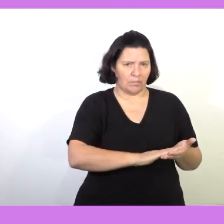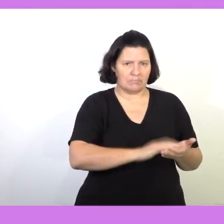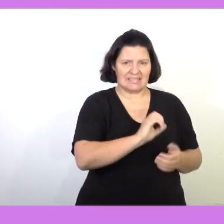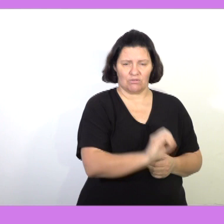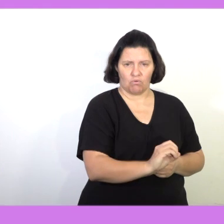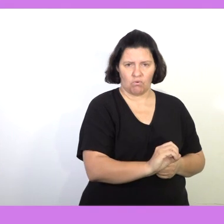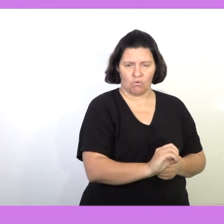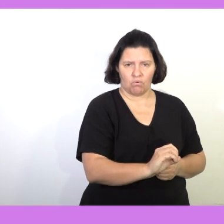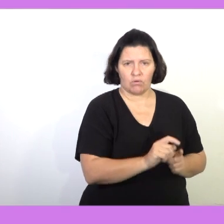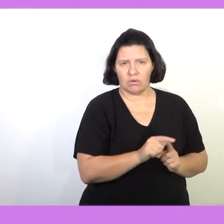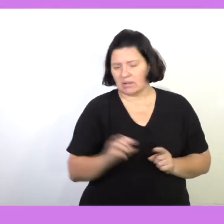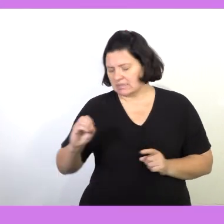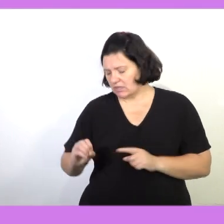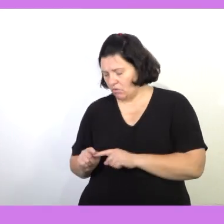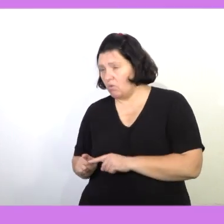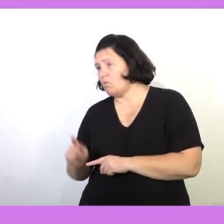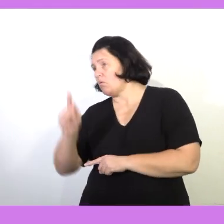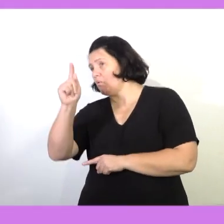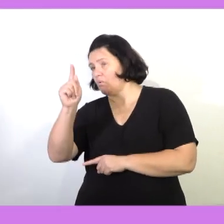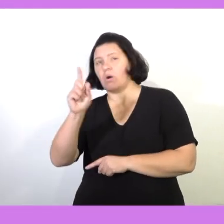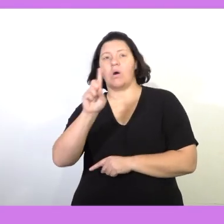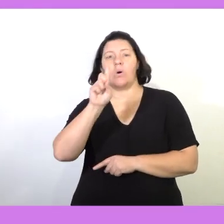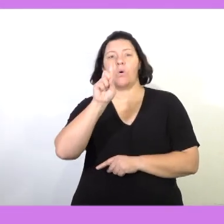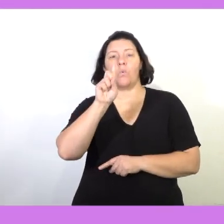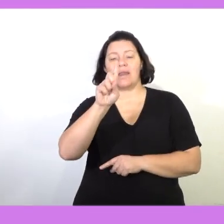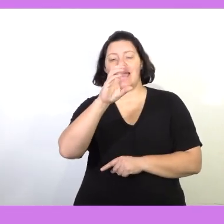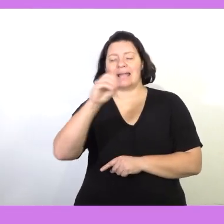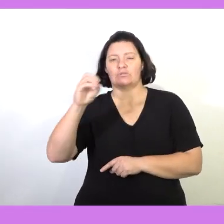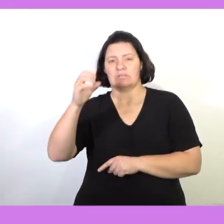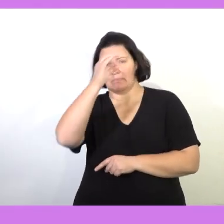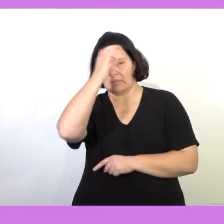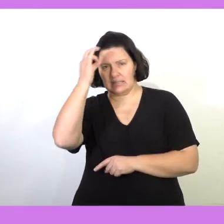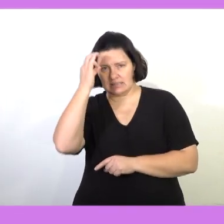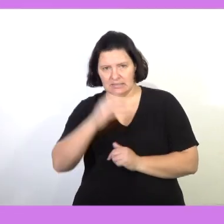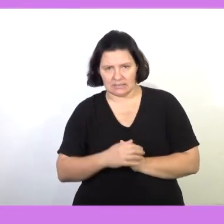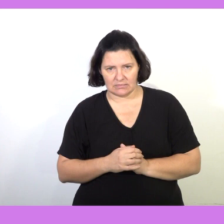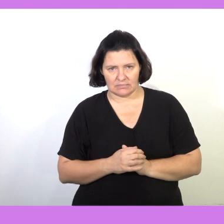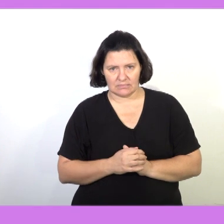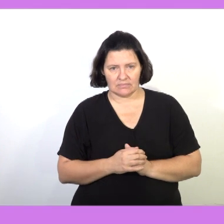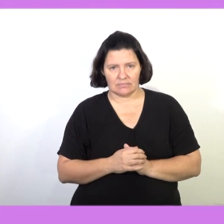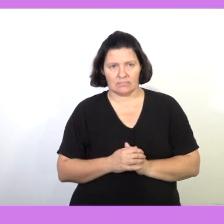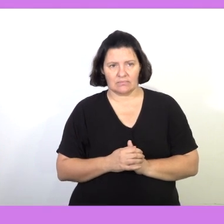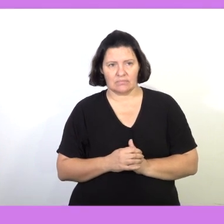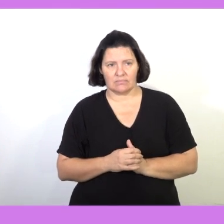reach 0? There, it is time. It took them 100 minutes.